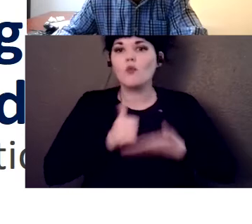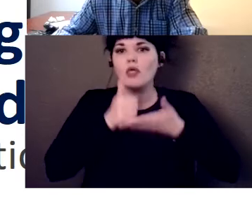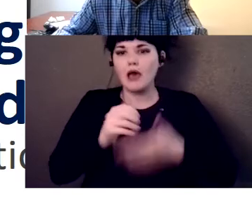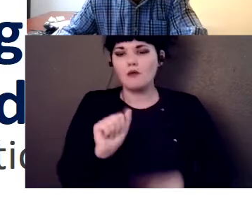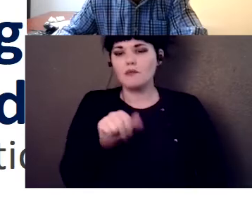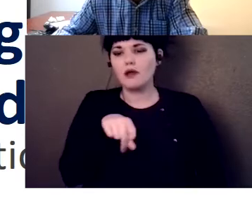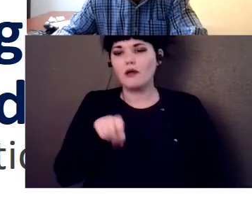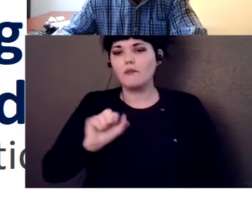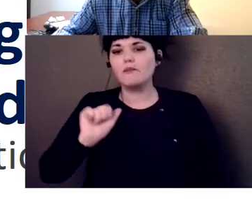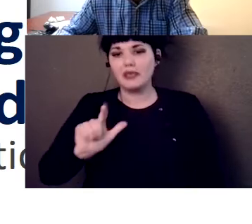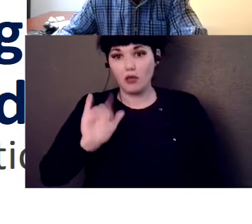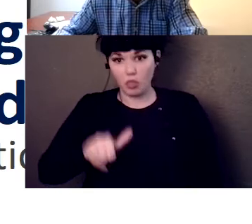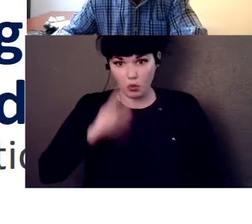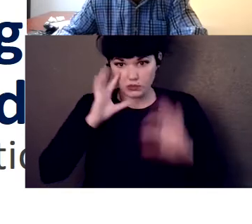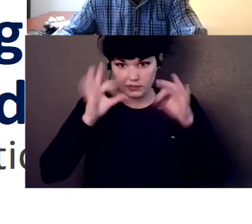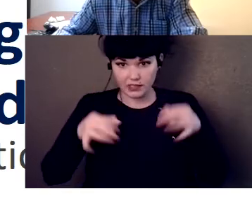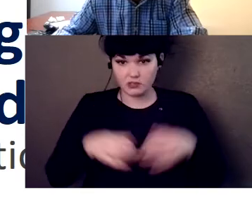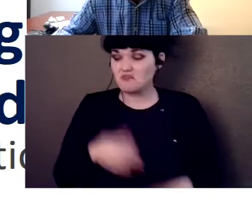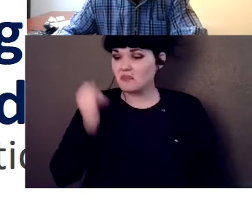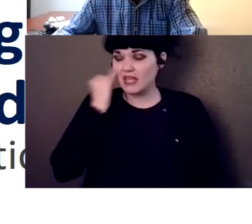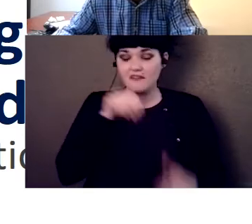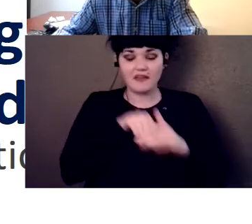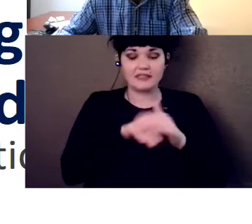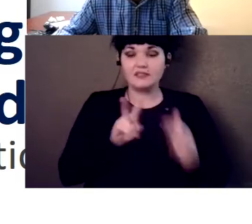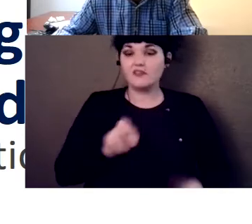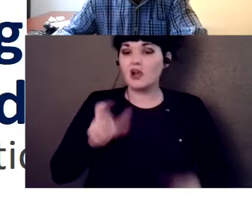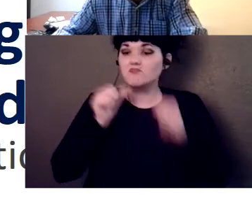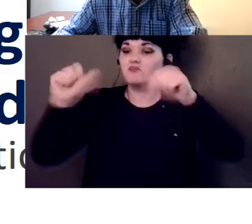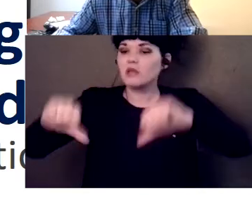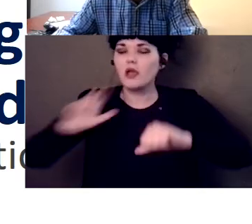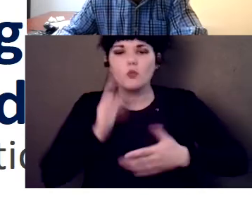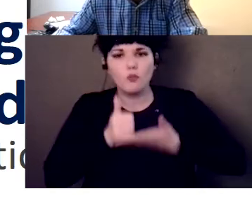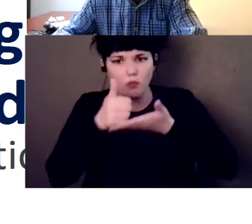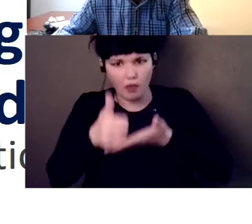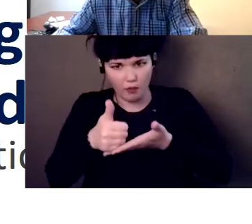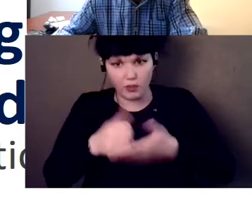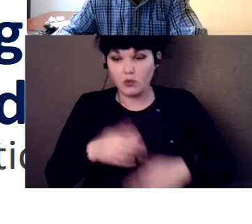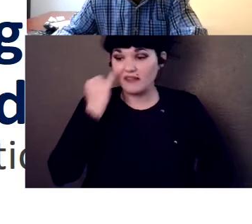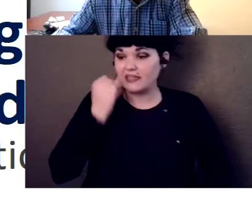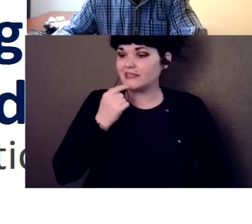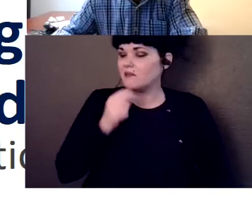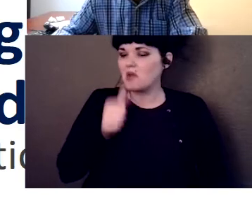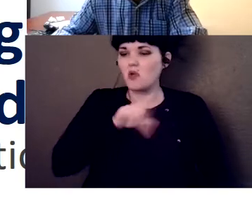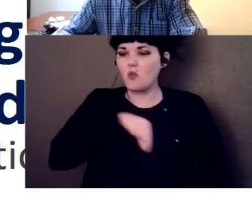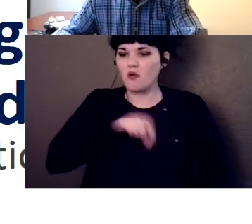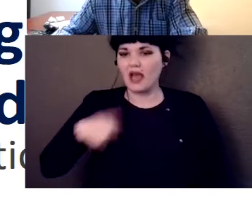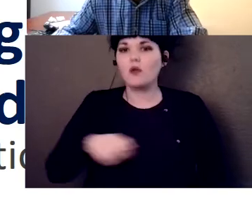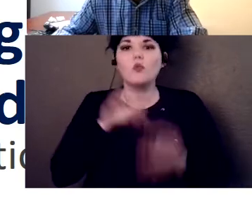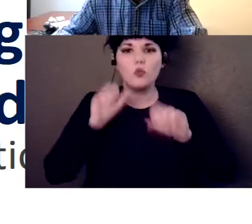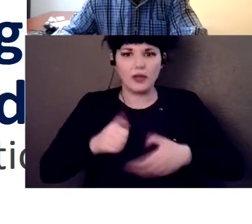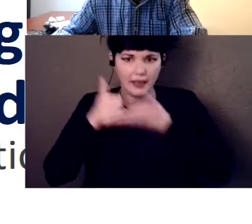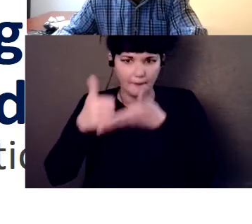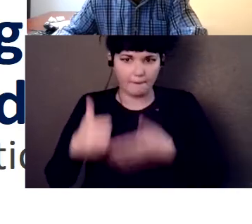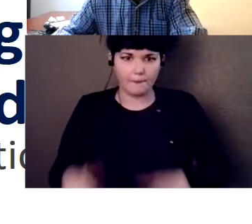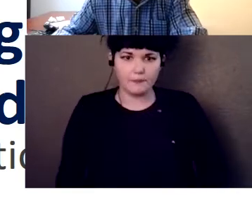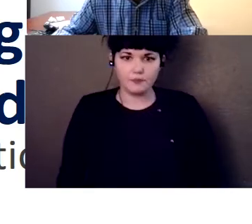and we can help if you were turned down by Access VR and then told that you did not qualify for those services. So those are some of the things that